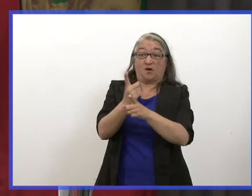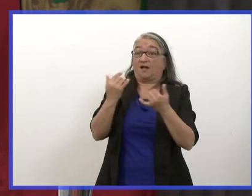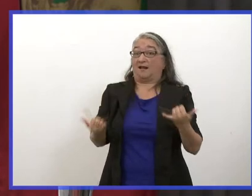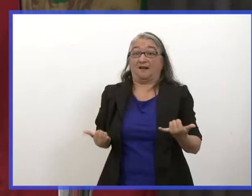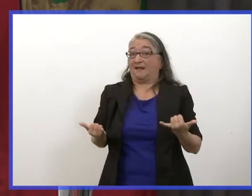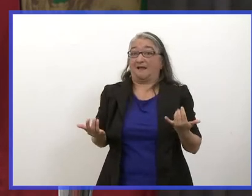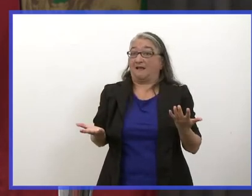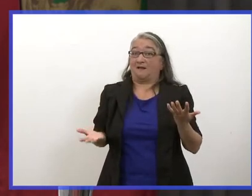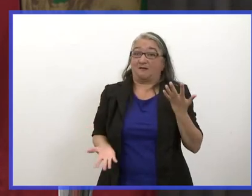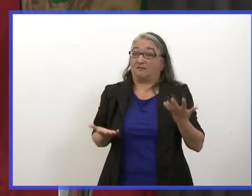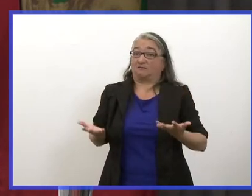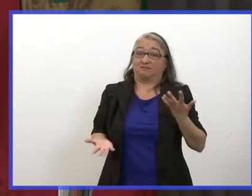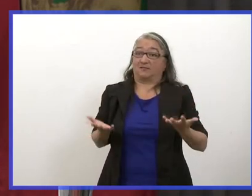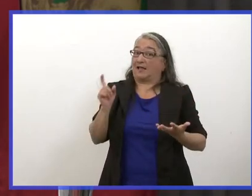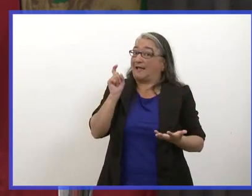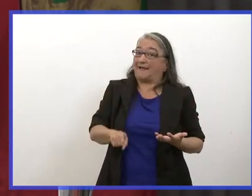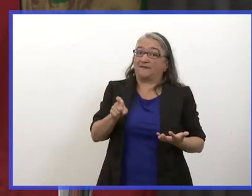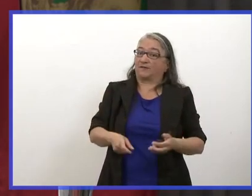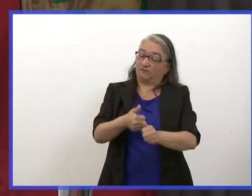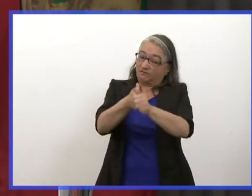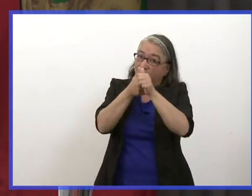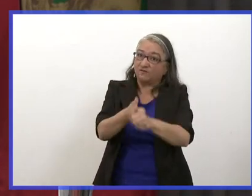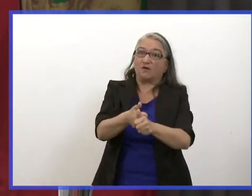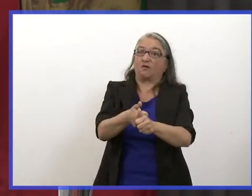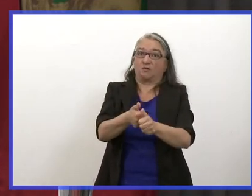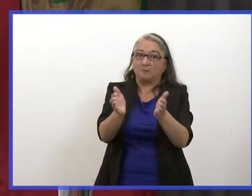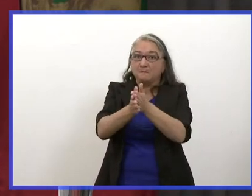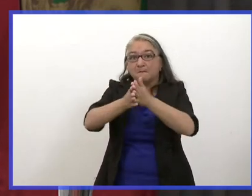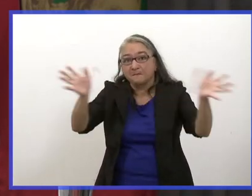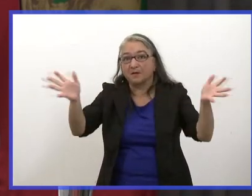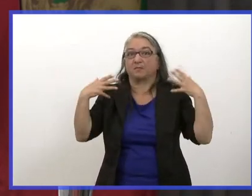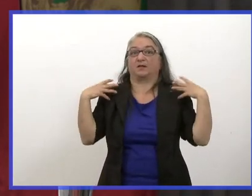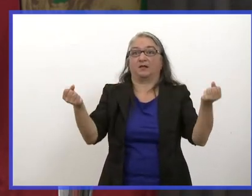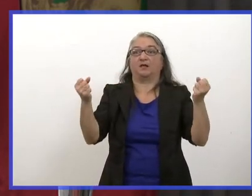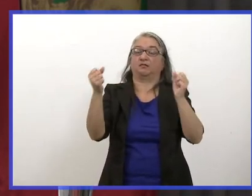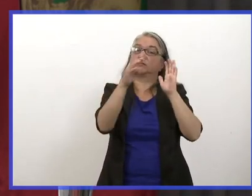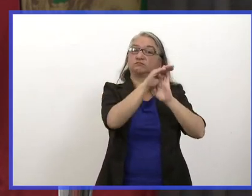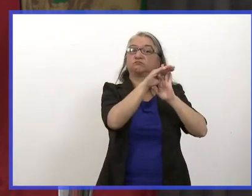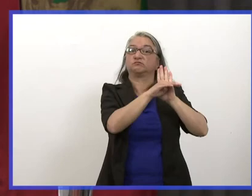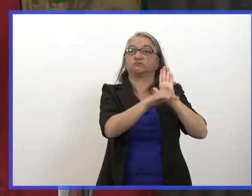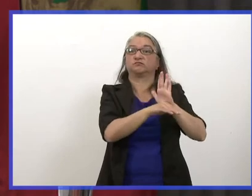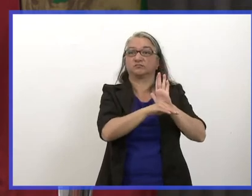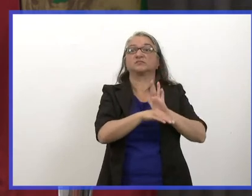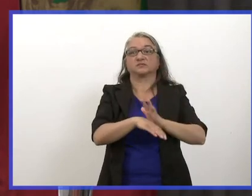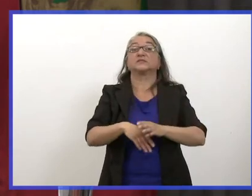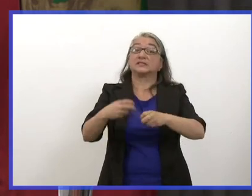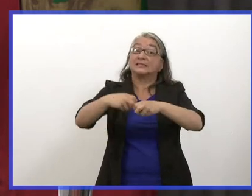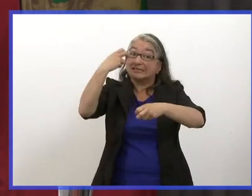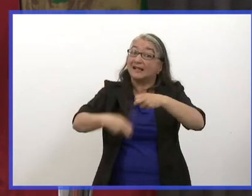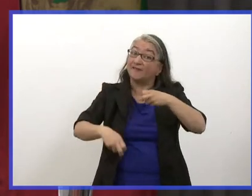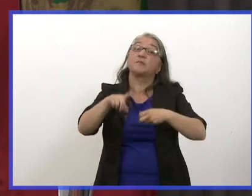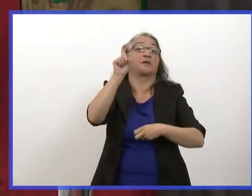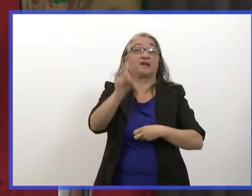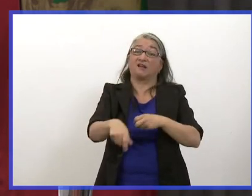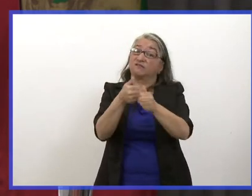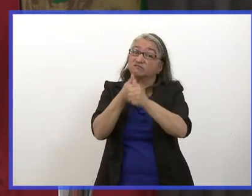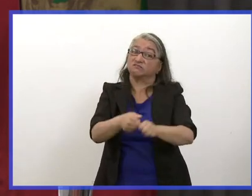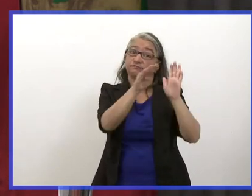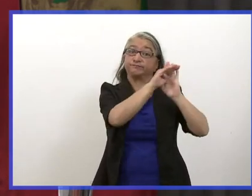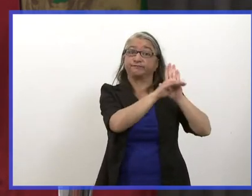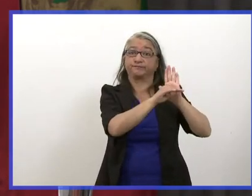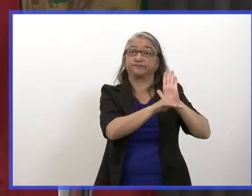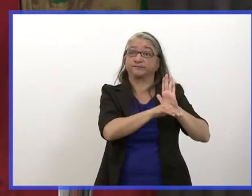front of us. We've got to abide by the health orders. They're tough, but they're necessary, and we've got to make sure we get vaccinated when we have the opportunity. First or